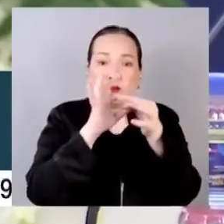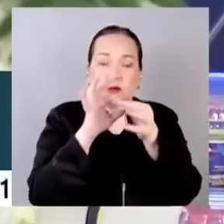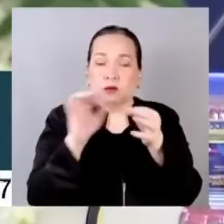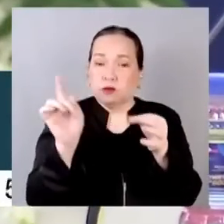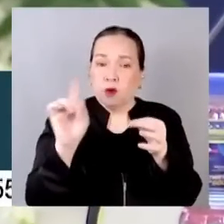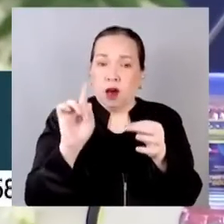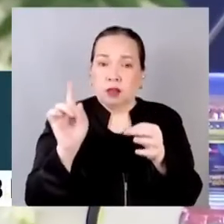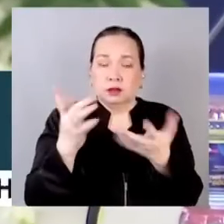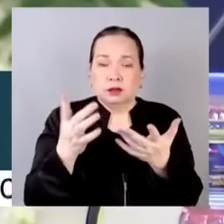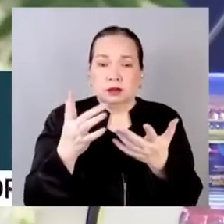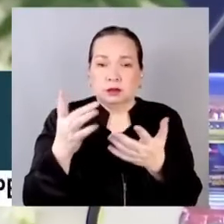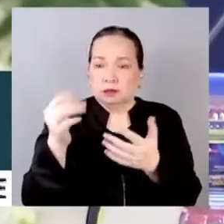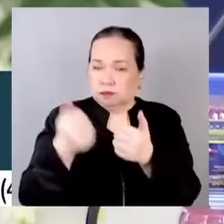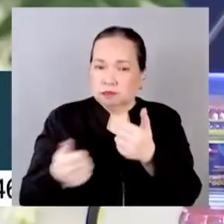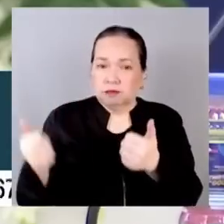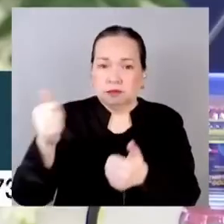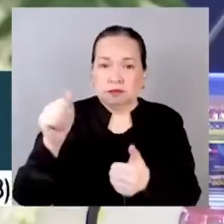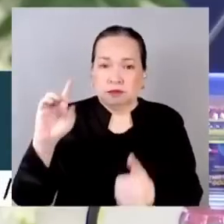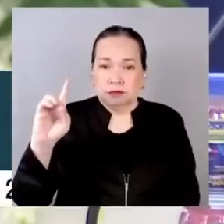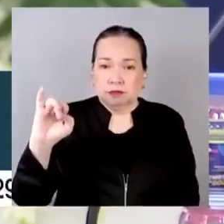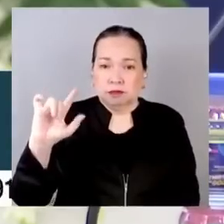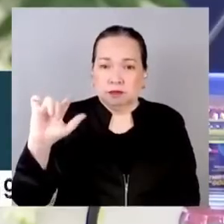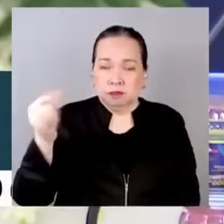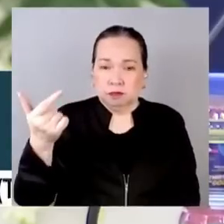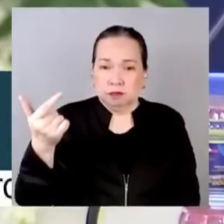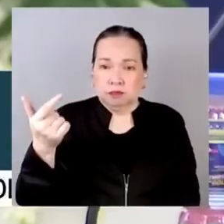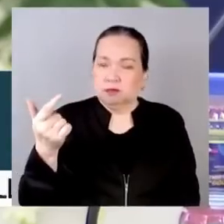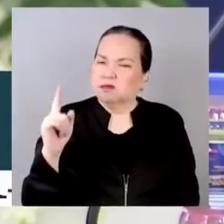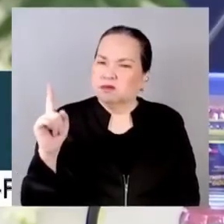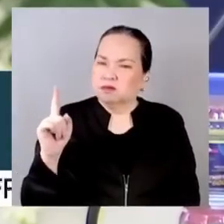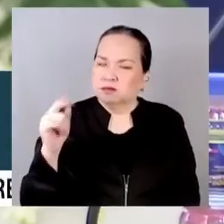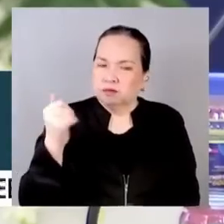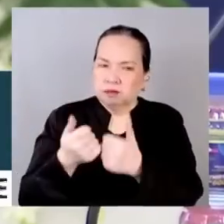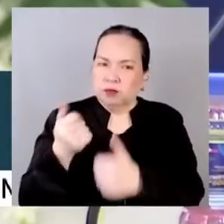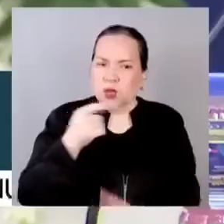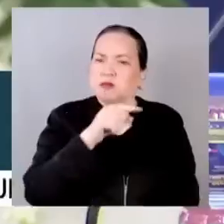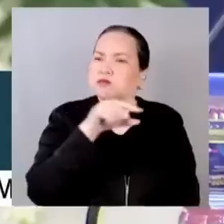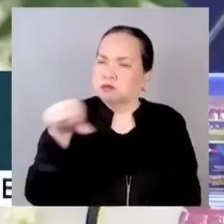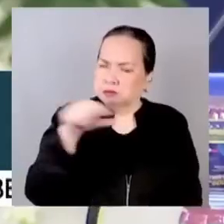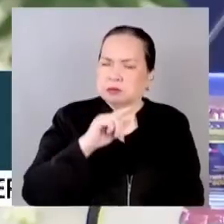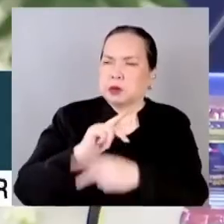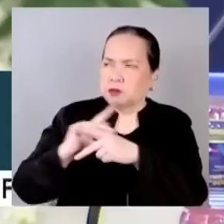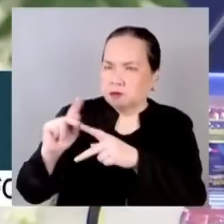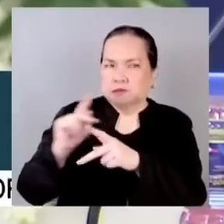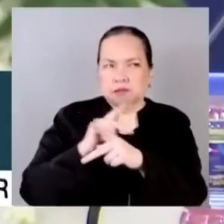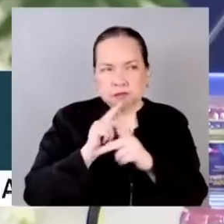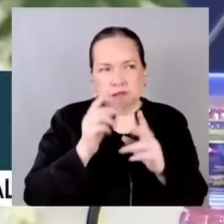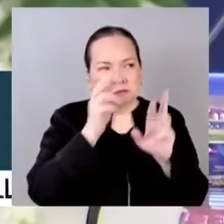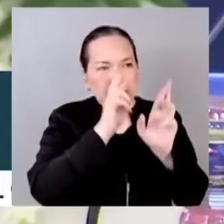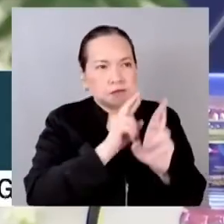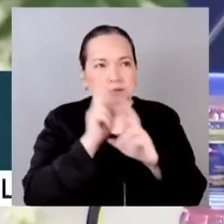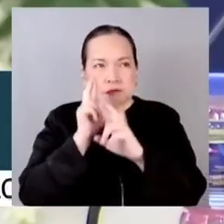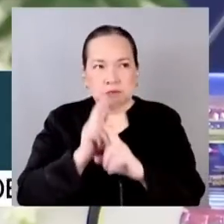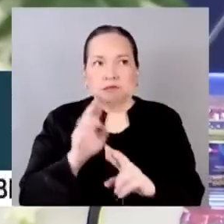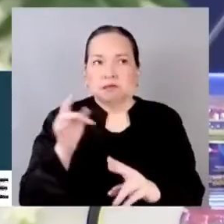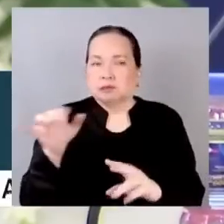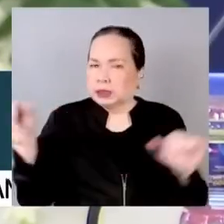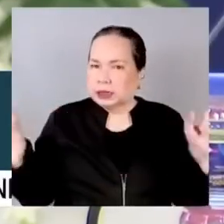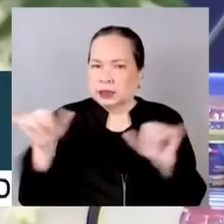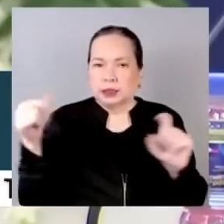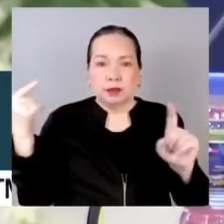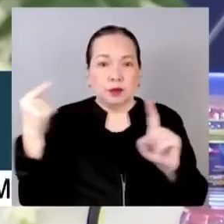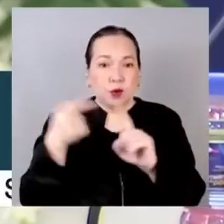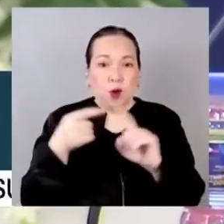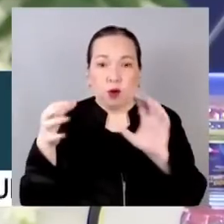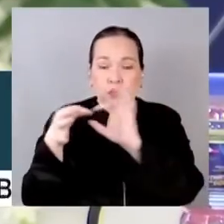Secretary Benhar Abalos. And he said that they remain professional and that they are one